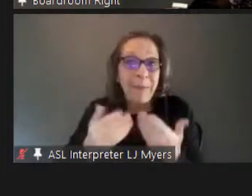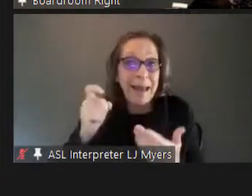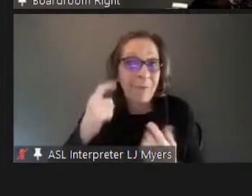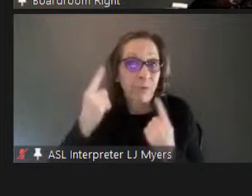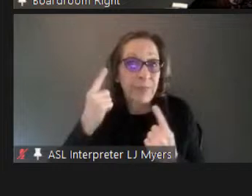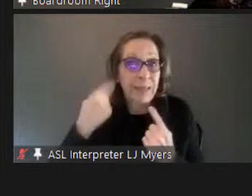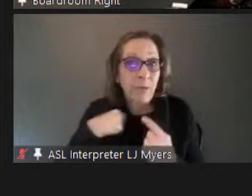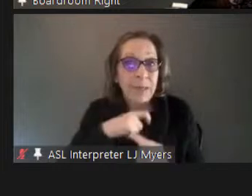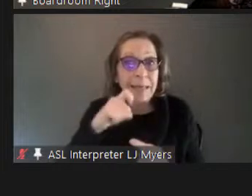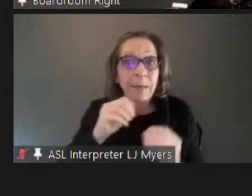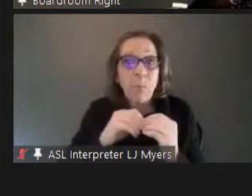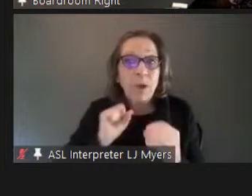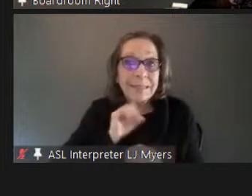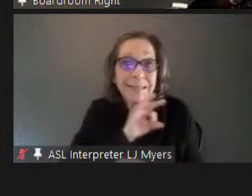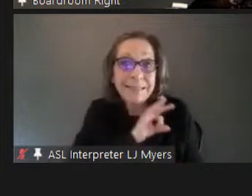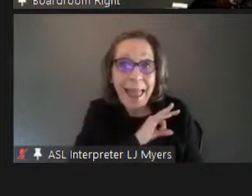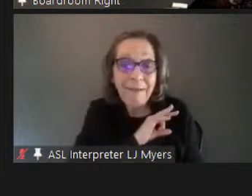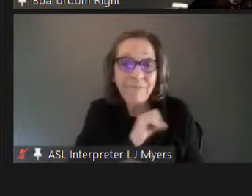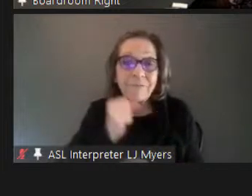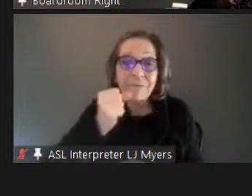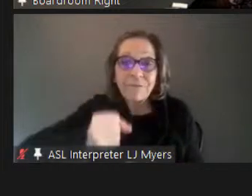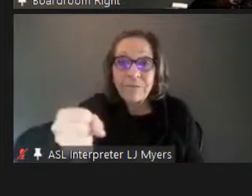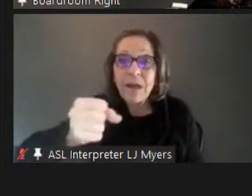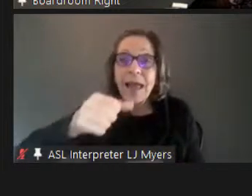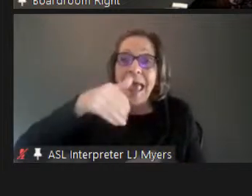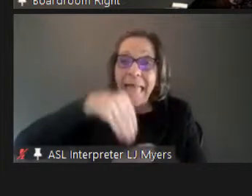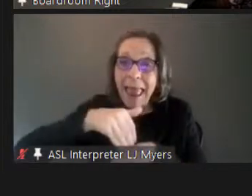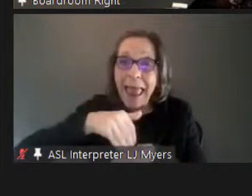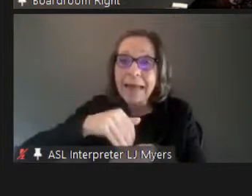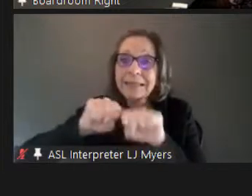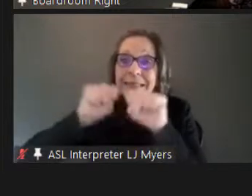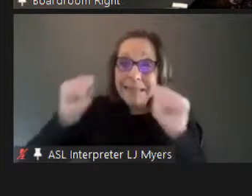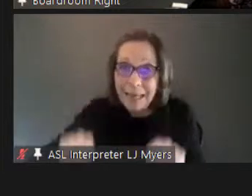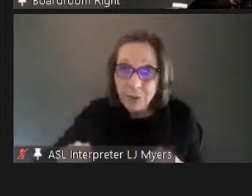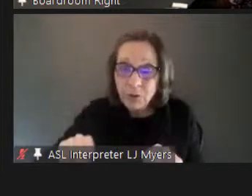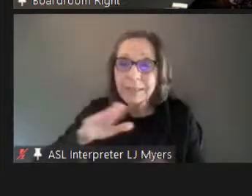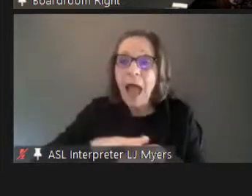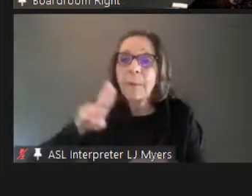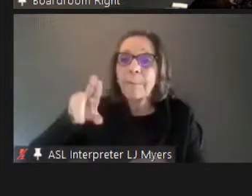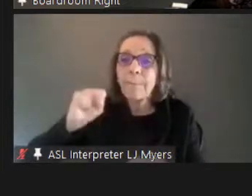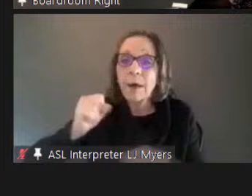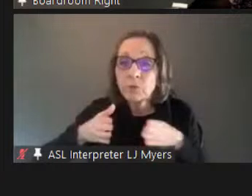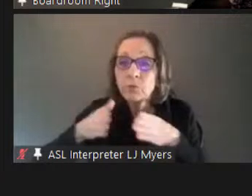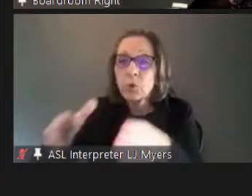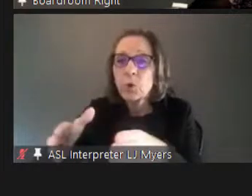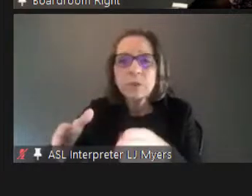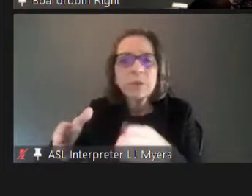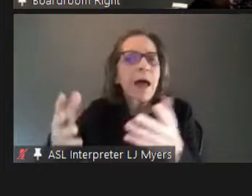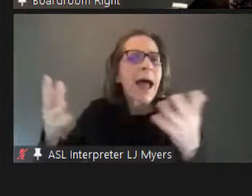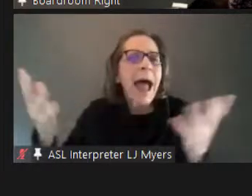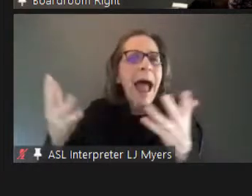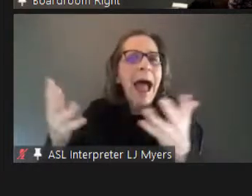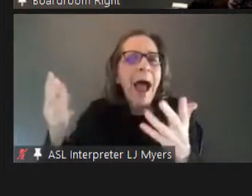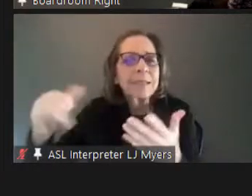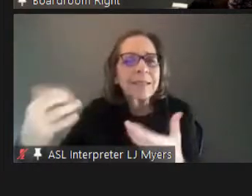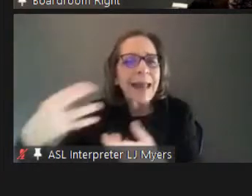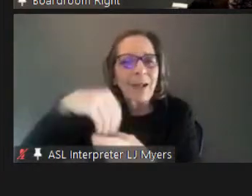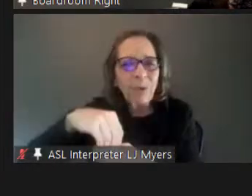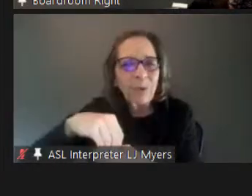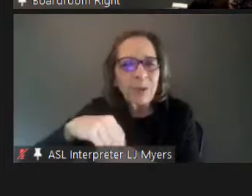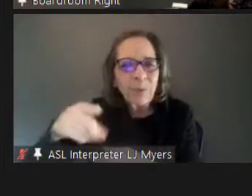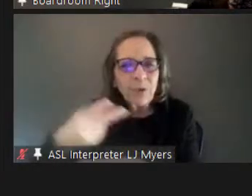stations or along bus routes or something. I'm kind of wondering, where does that come into the calculation? Yeah,